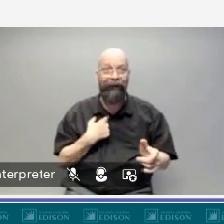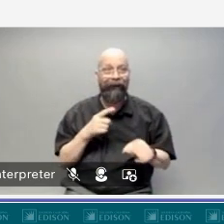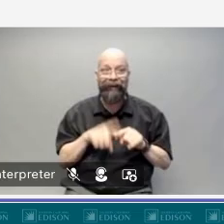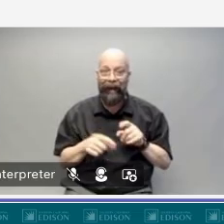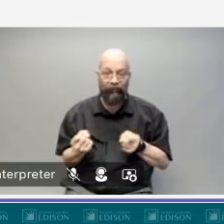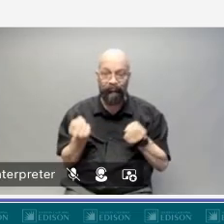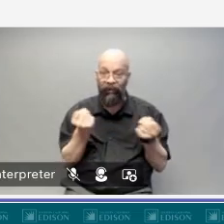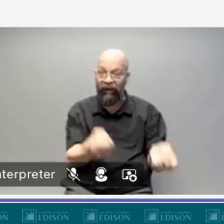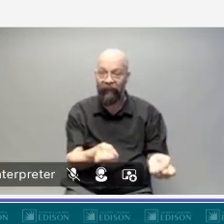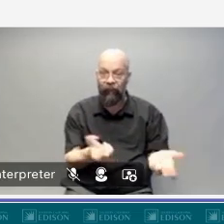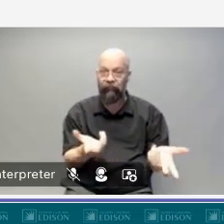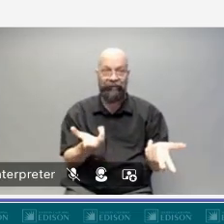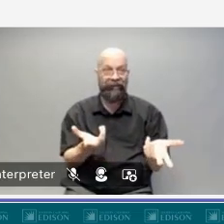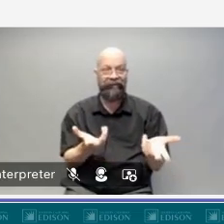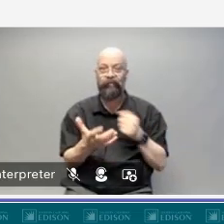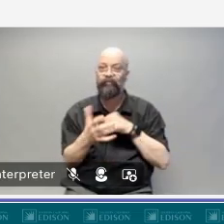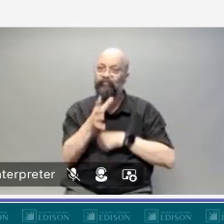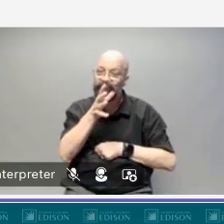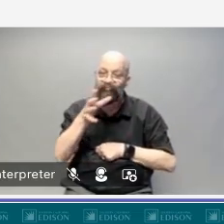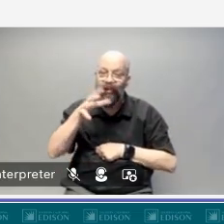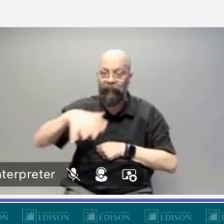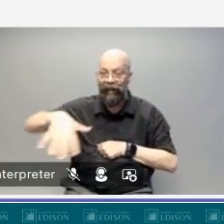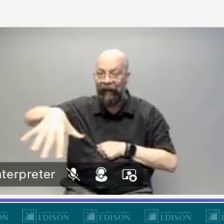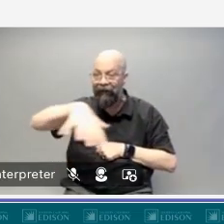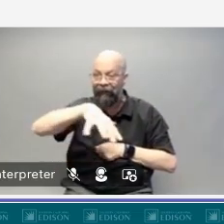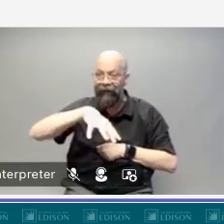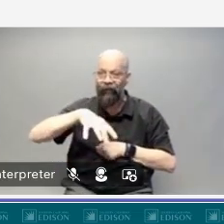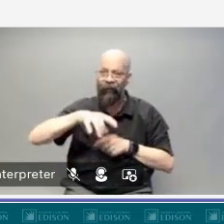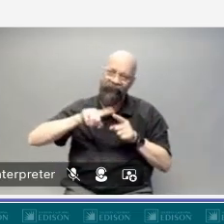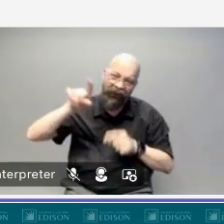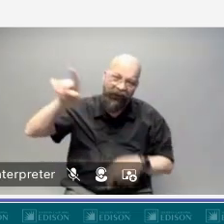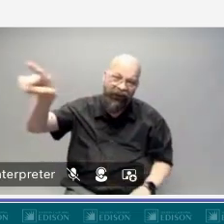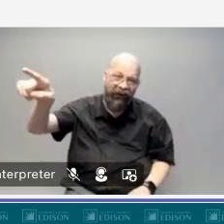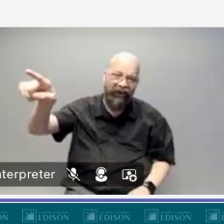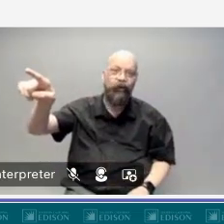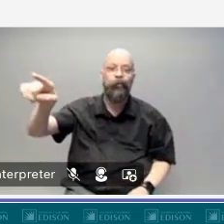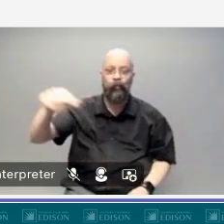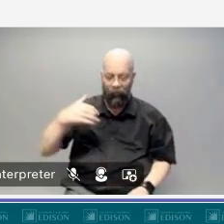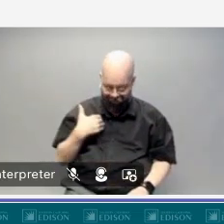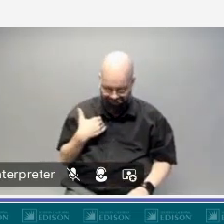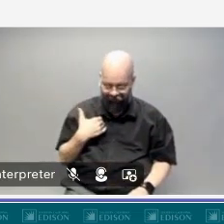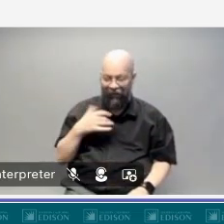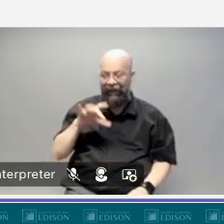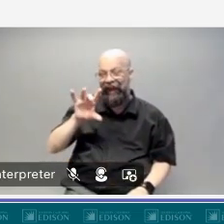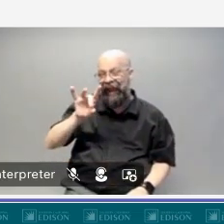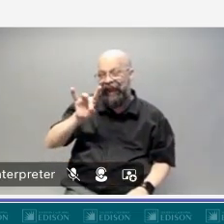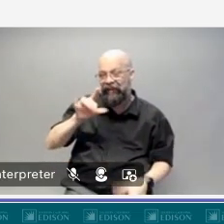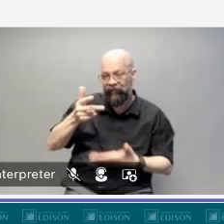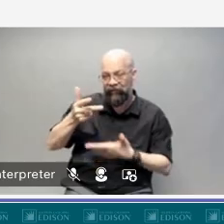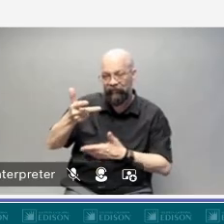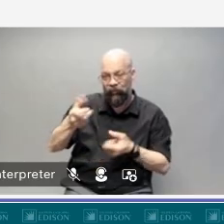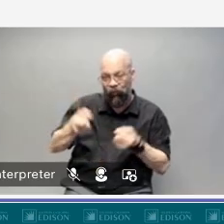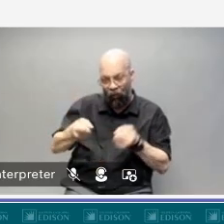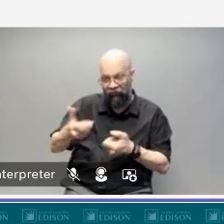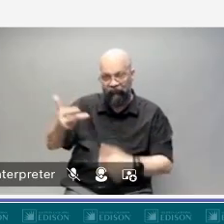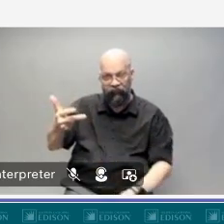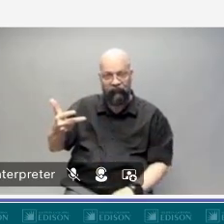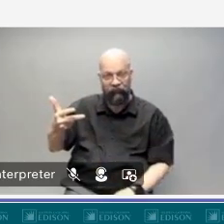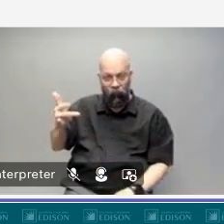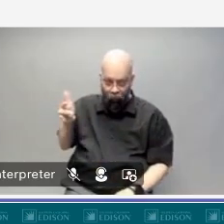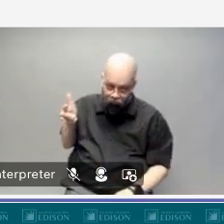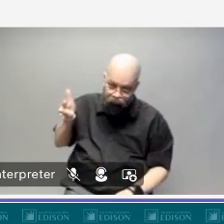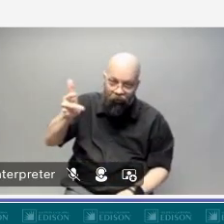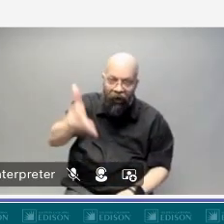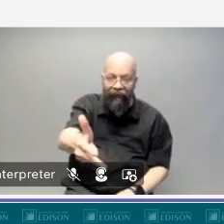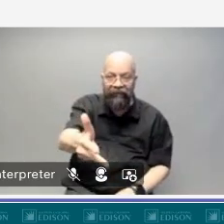rural or hard to reach areas. So that is why we have 8 community crew vehicles that provide the same essential services as the